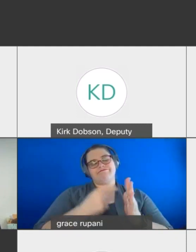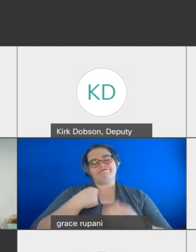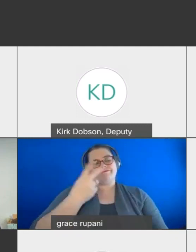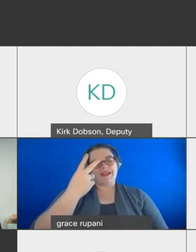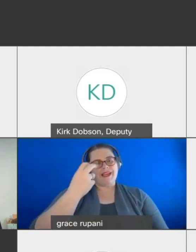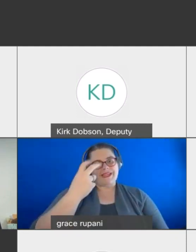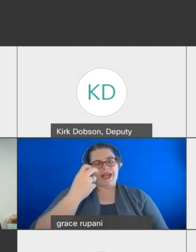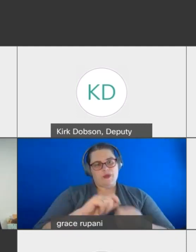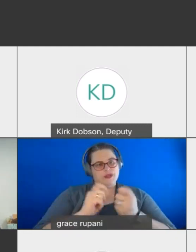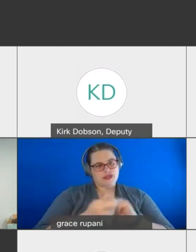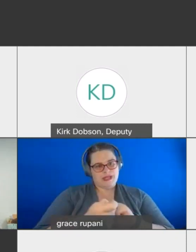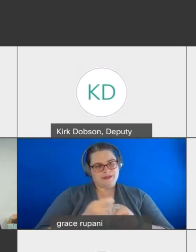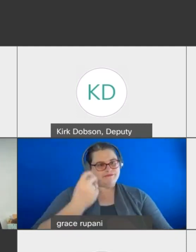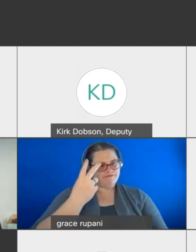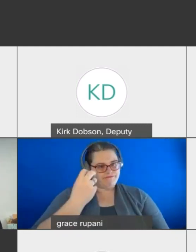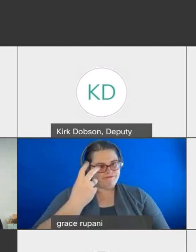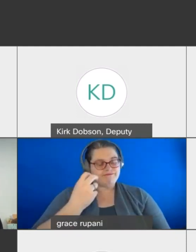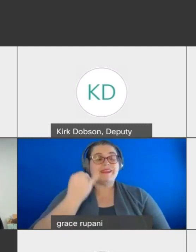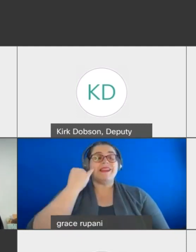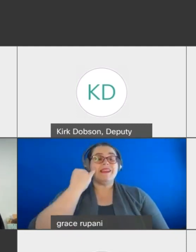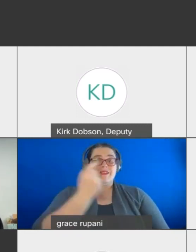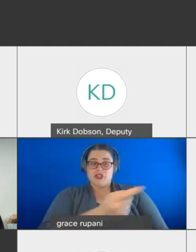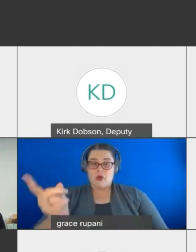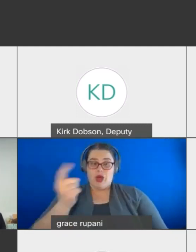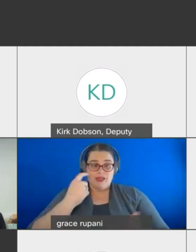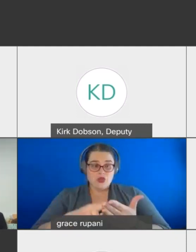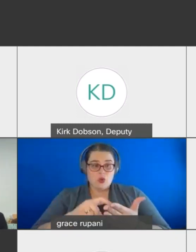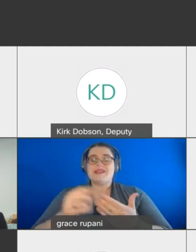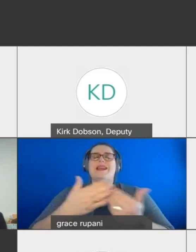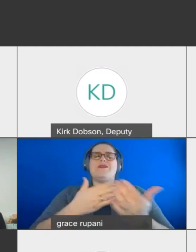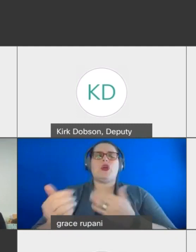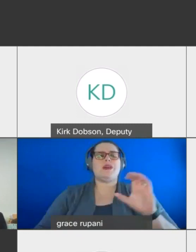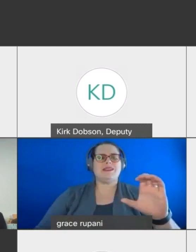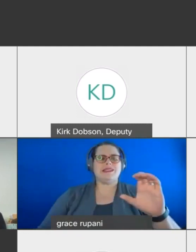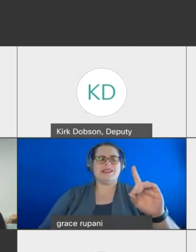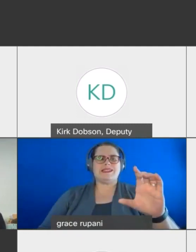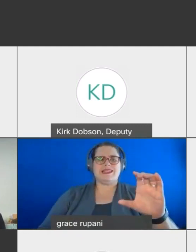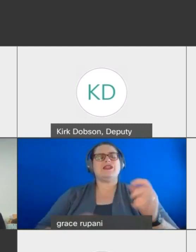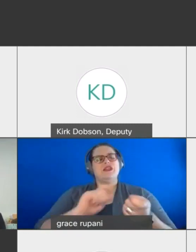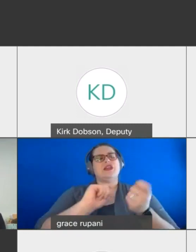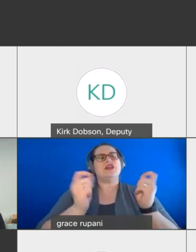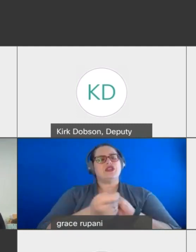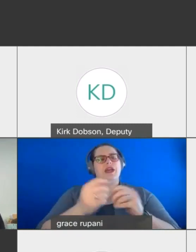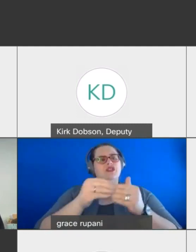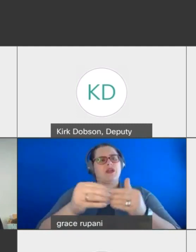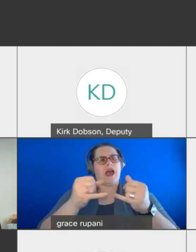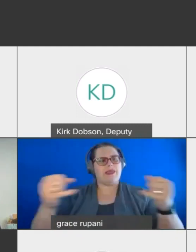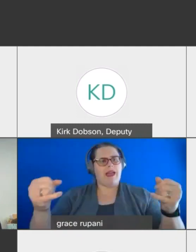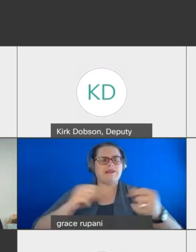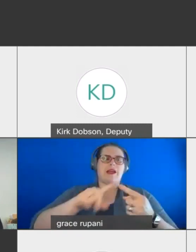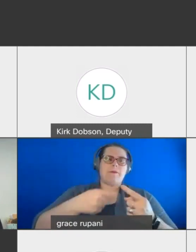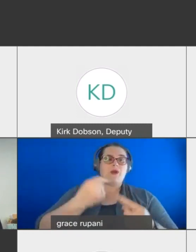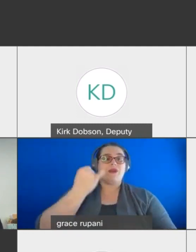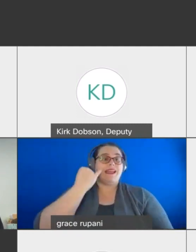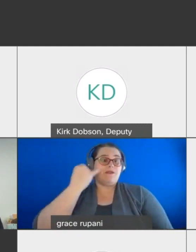has noticed, I have actually noticed, even though the CDC changed the guidelines regarding face coverings while you're